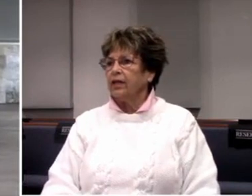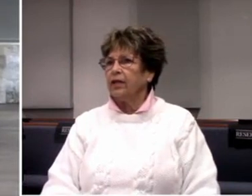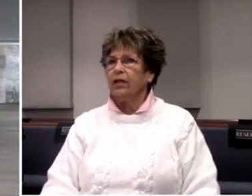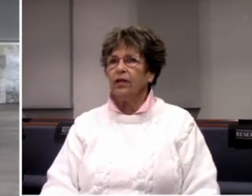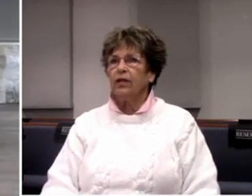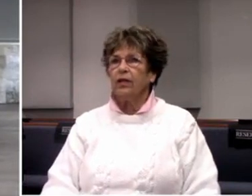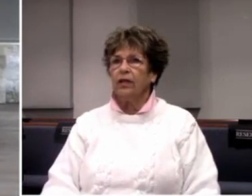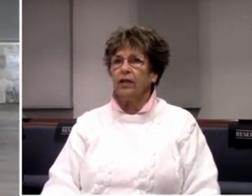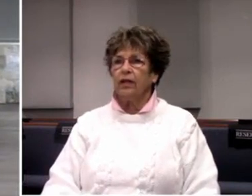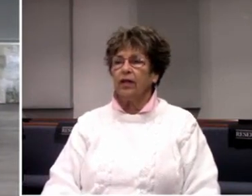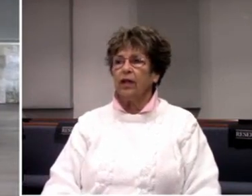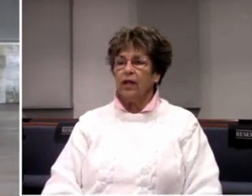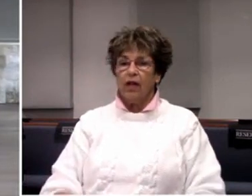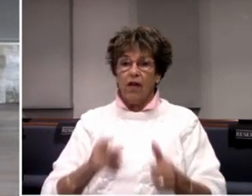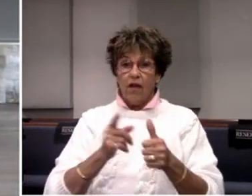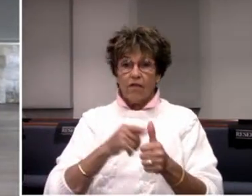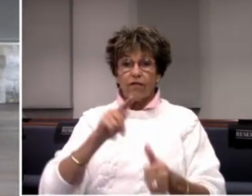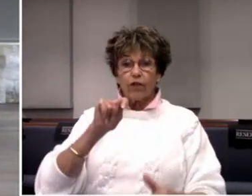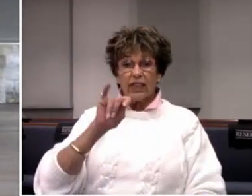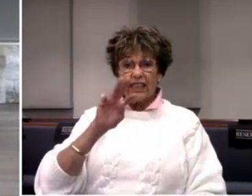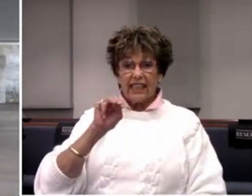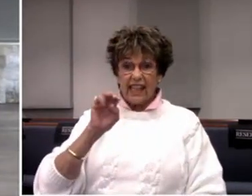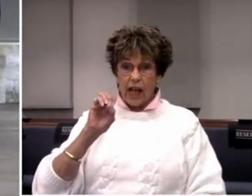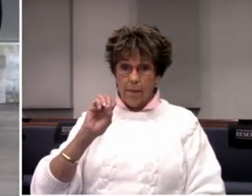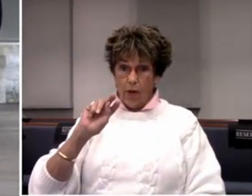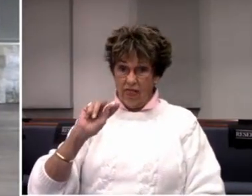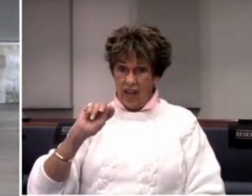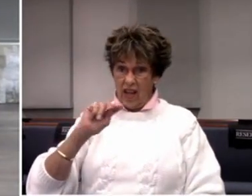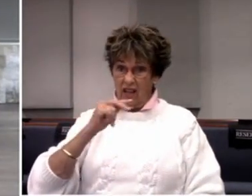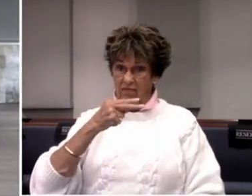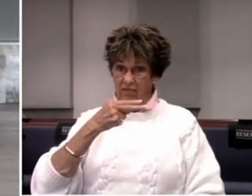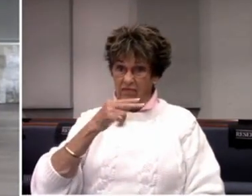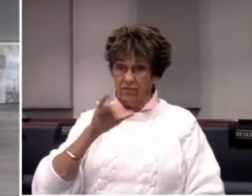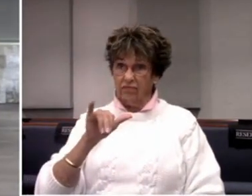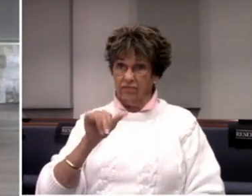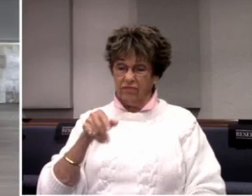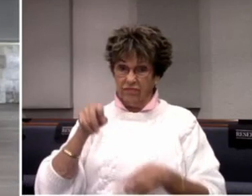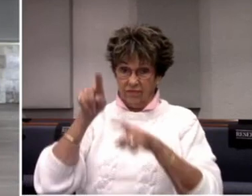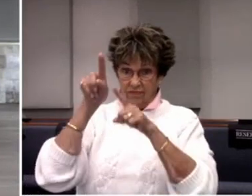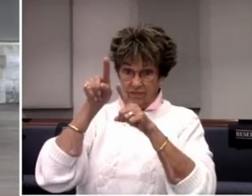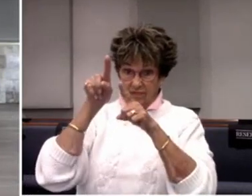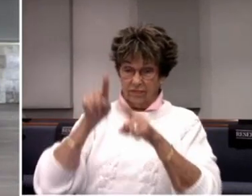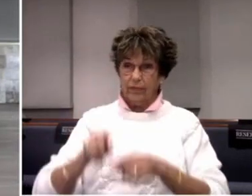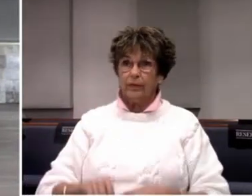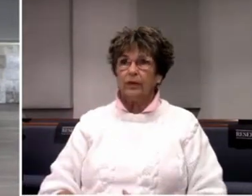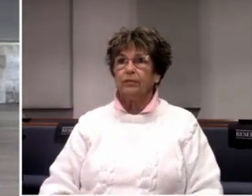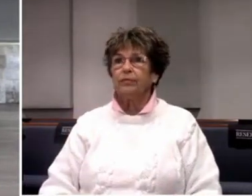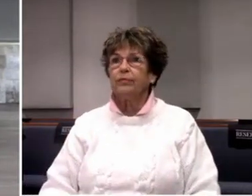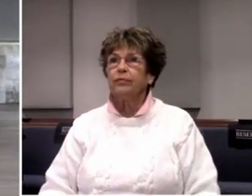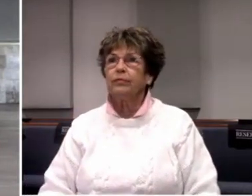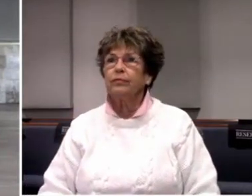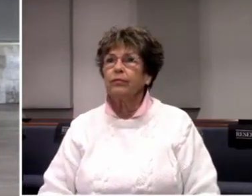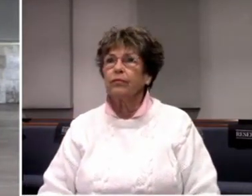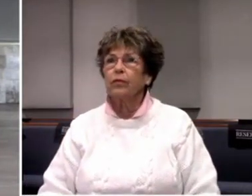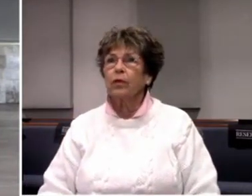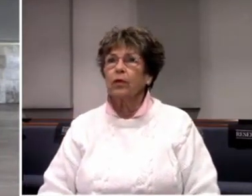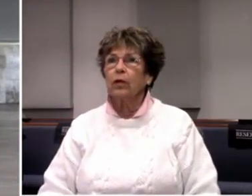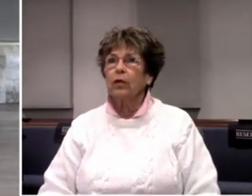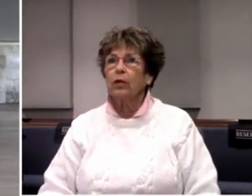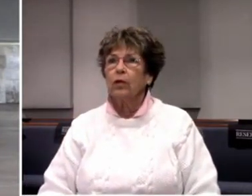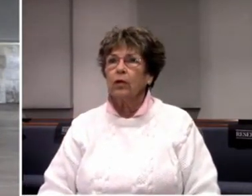2:2? This one hurts me. For kings and for all that are in authority, that we may lead a quiet and peaceable life in all godliness and